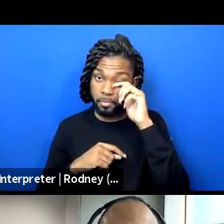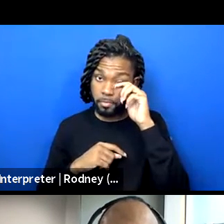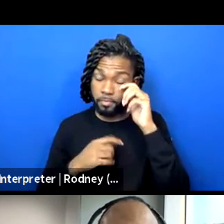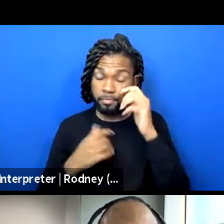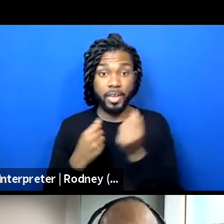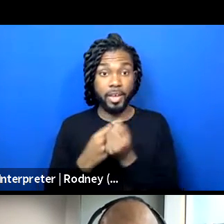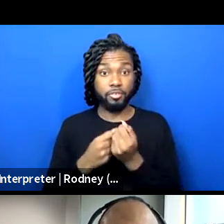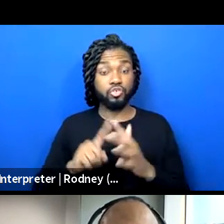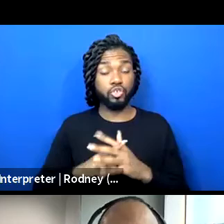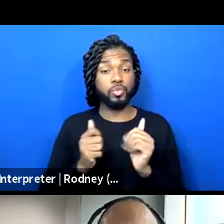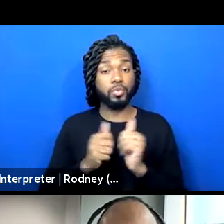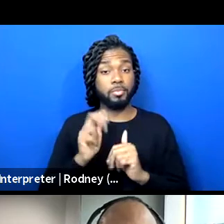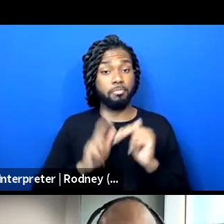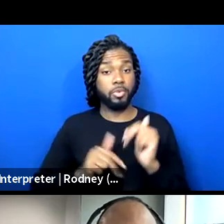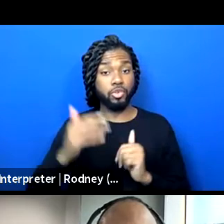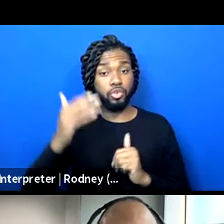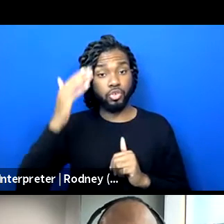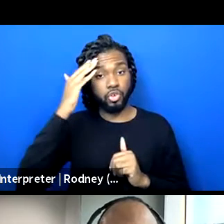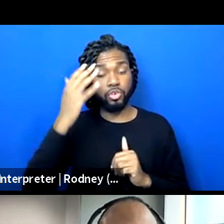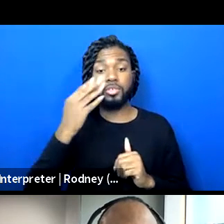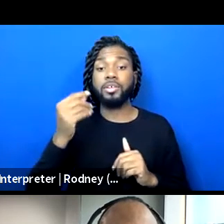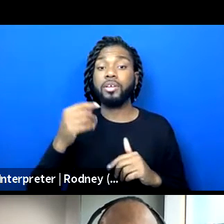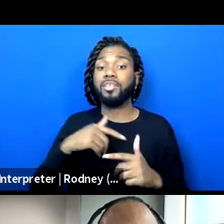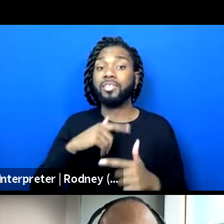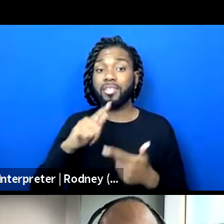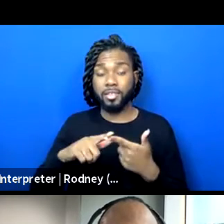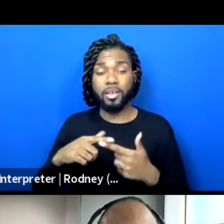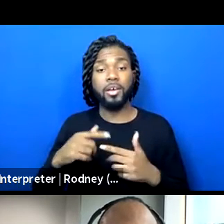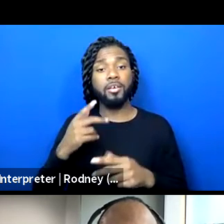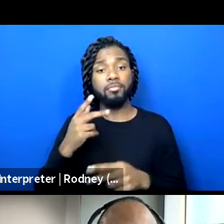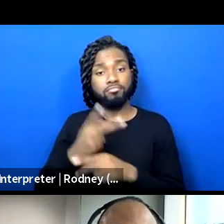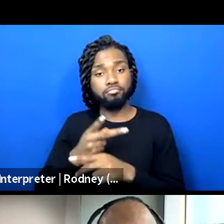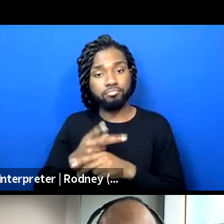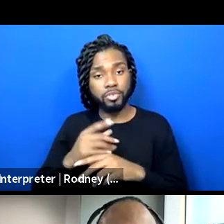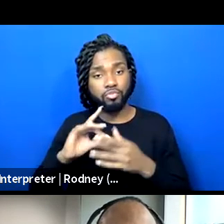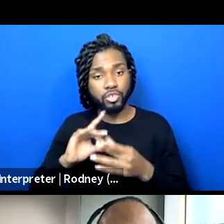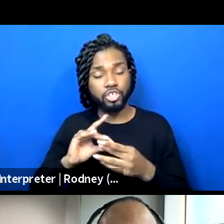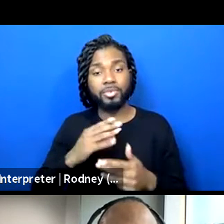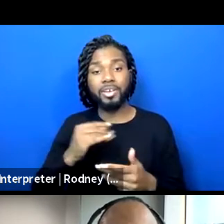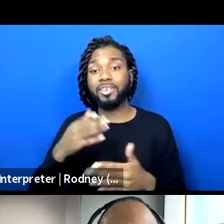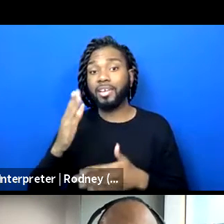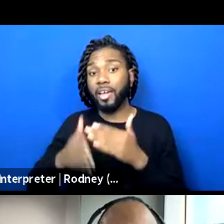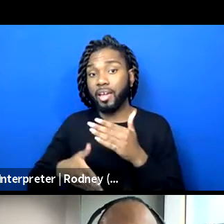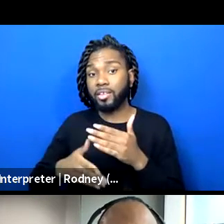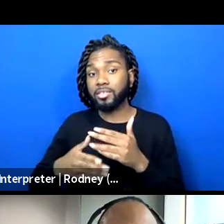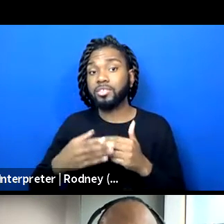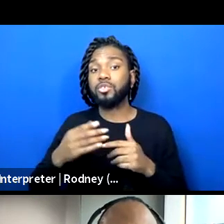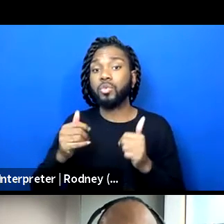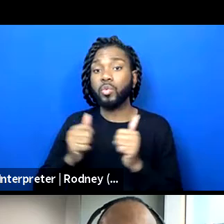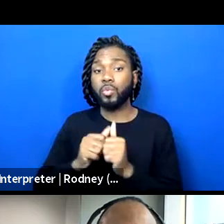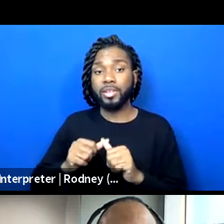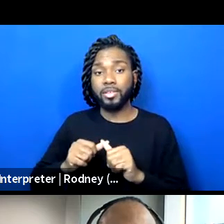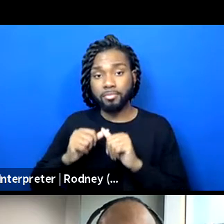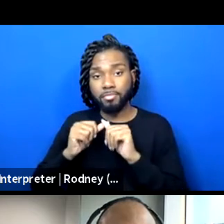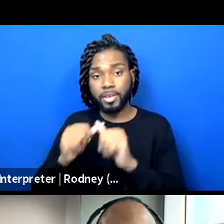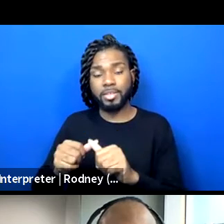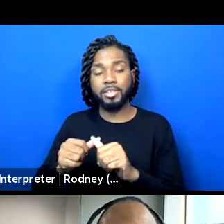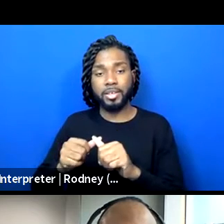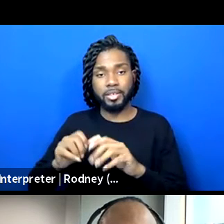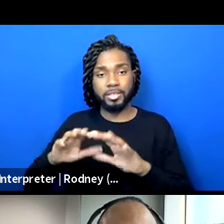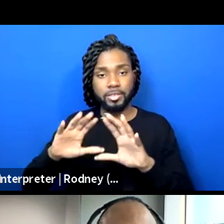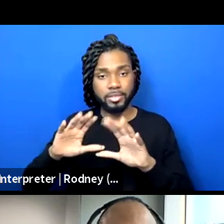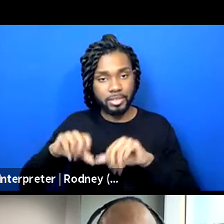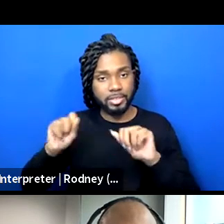knowledge, moves to the maintenance of relationships, and ends in maintaining systems of mobilization.